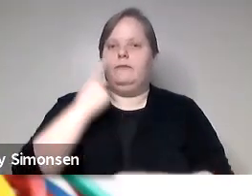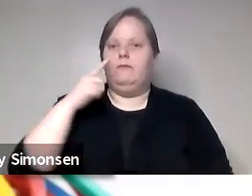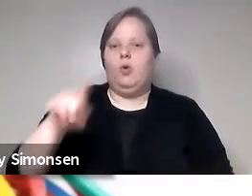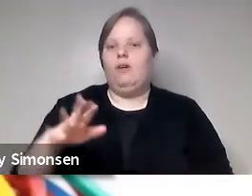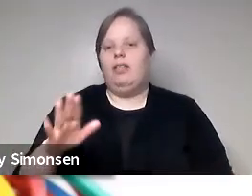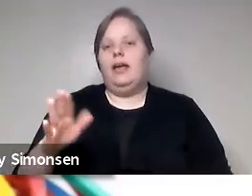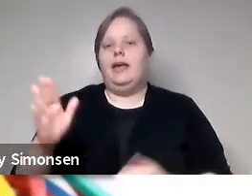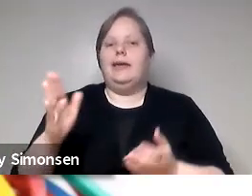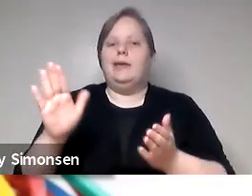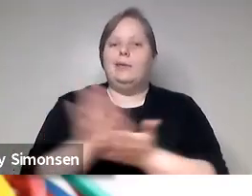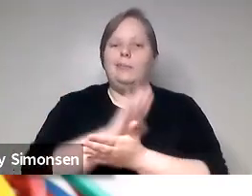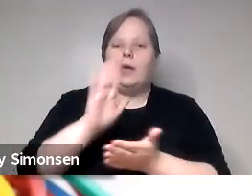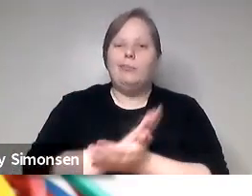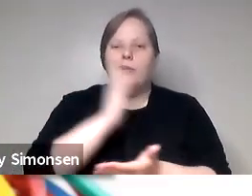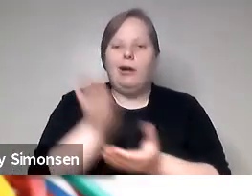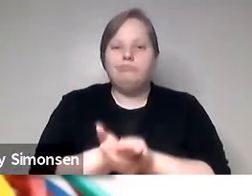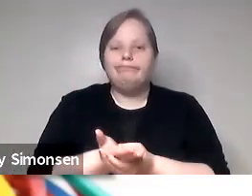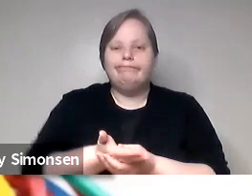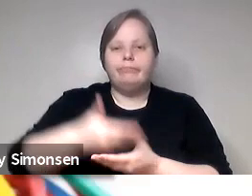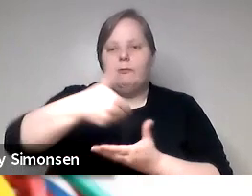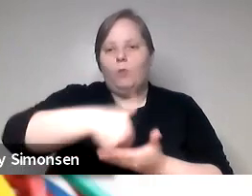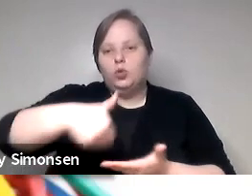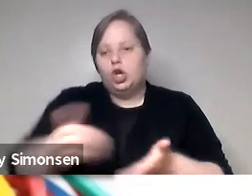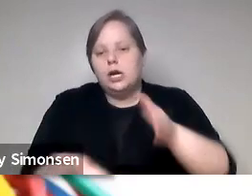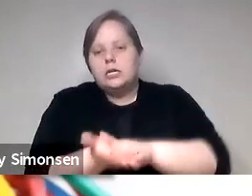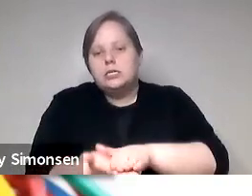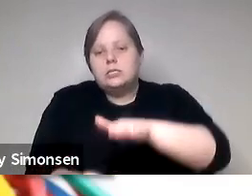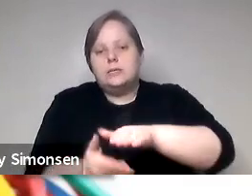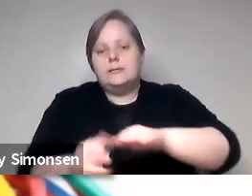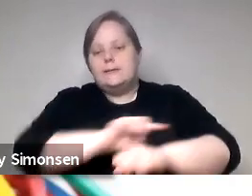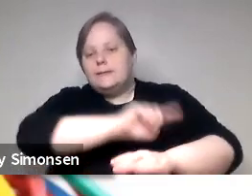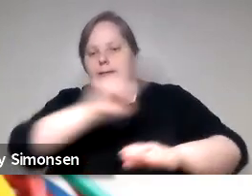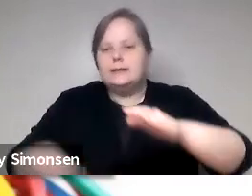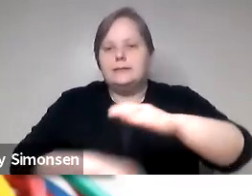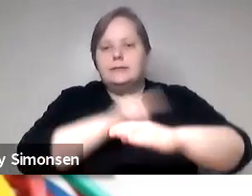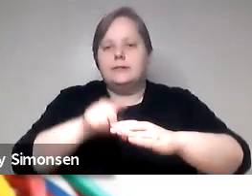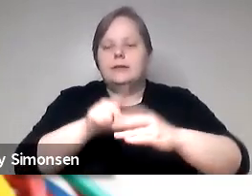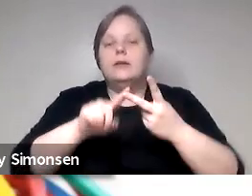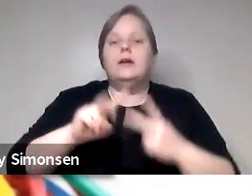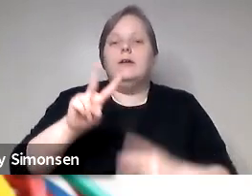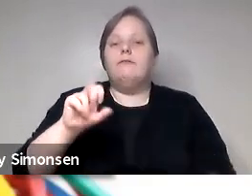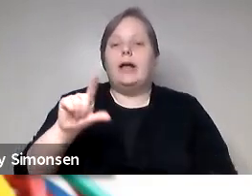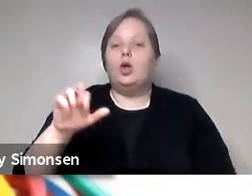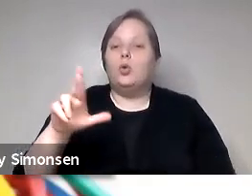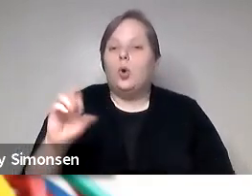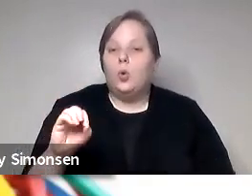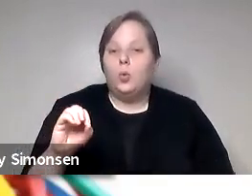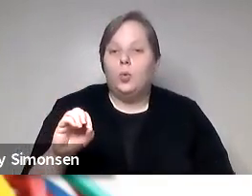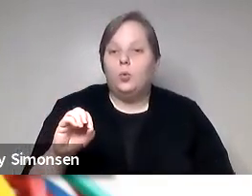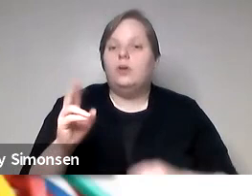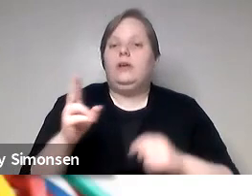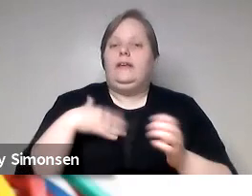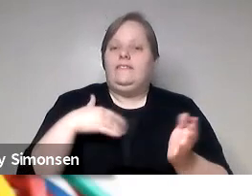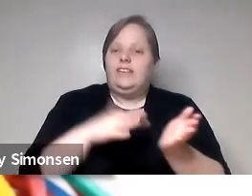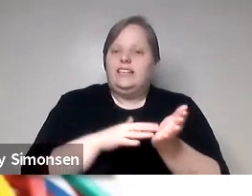folders of paper together and being used that way. Velcro, both the